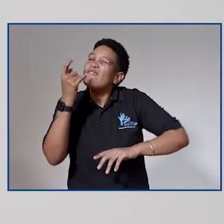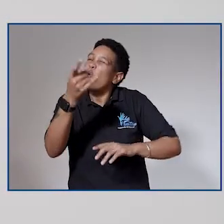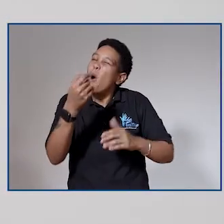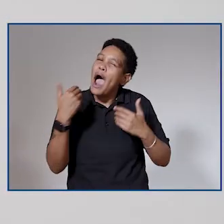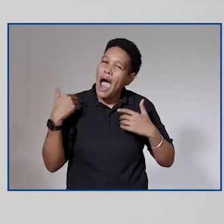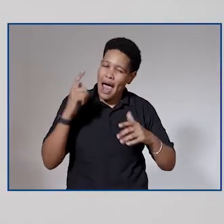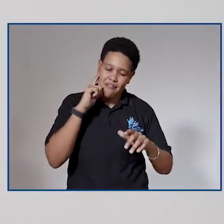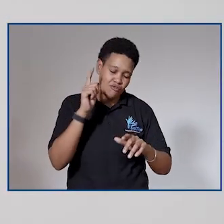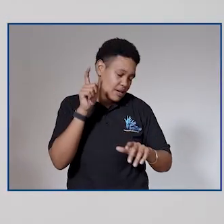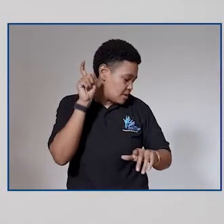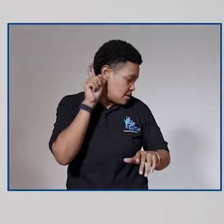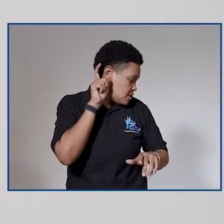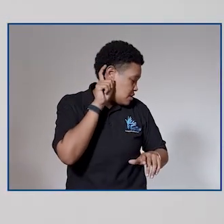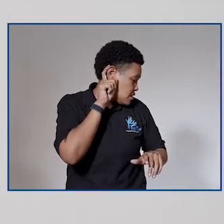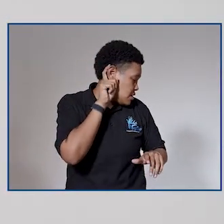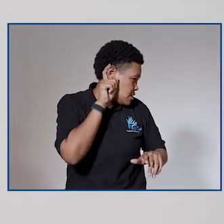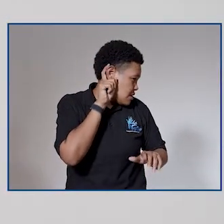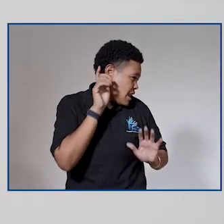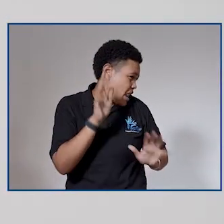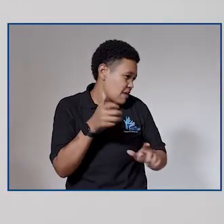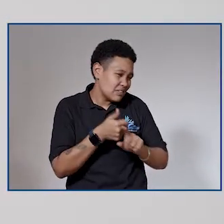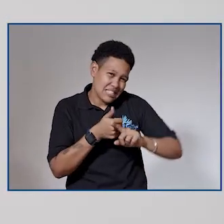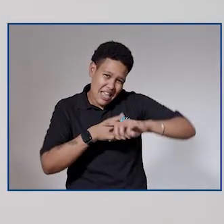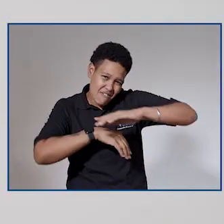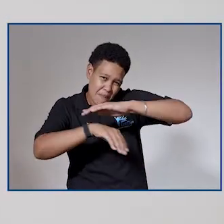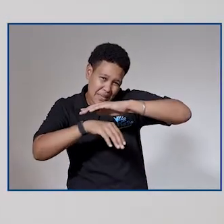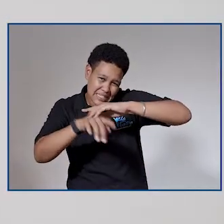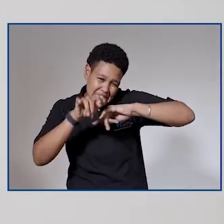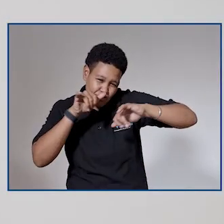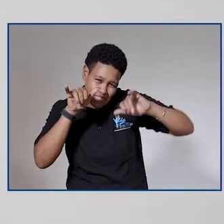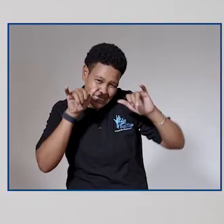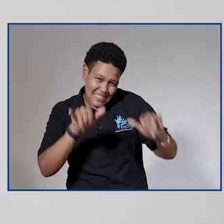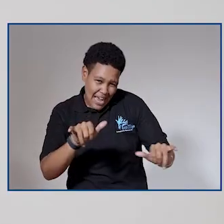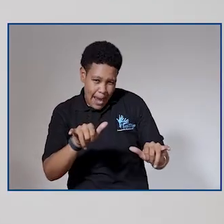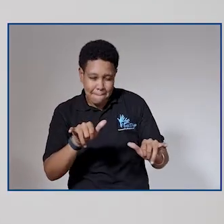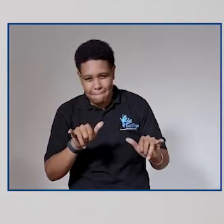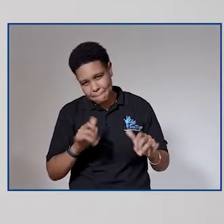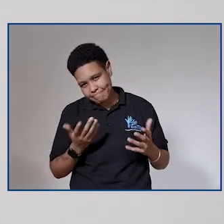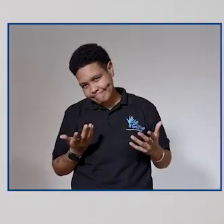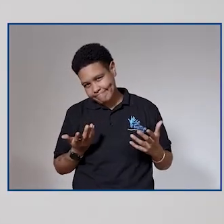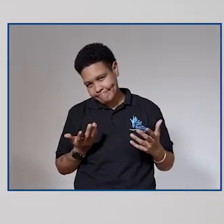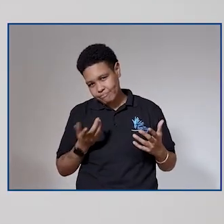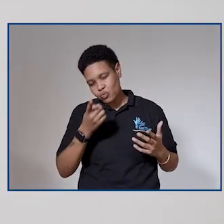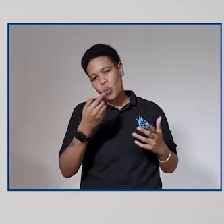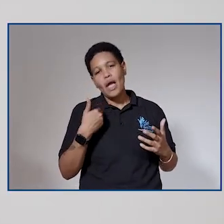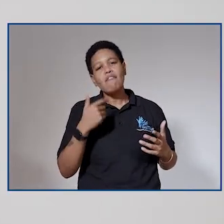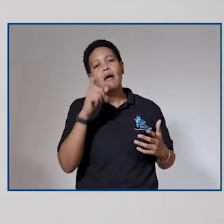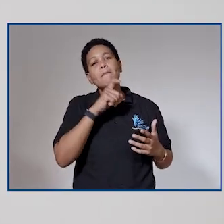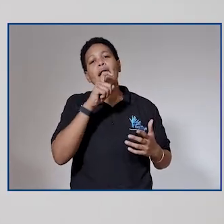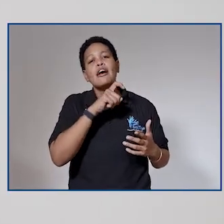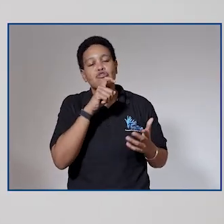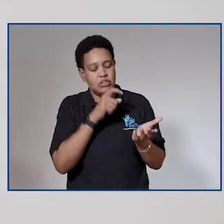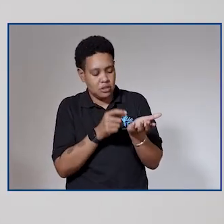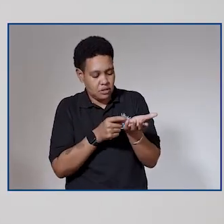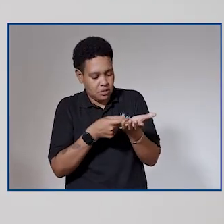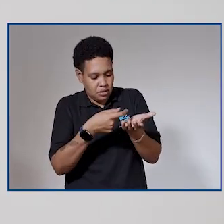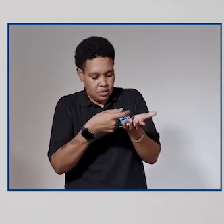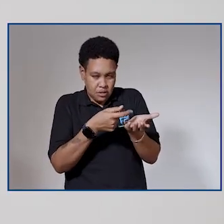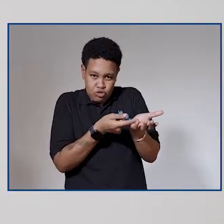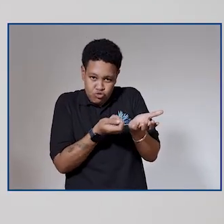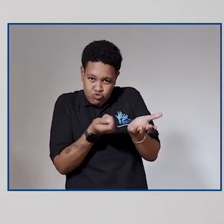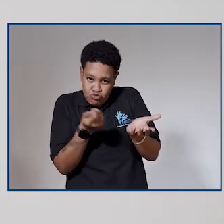the ear hearing aid, it's basically the same way. You have the battery door and you remove the